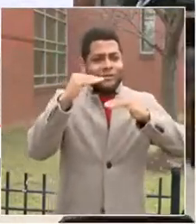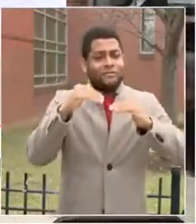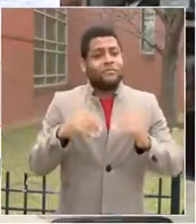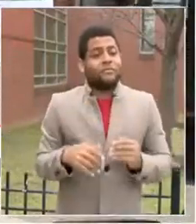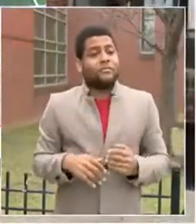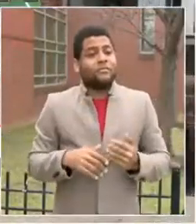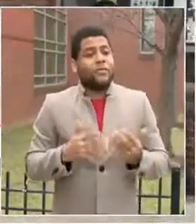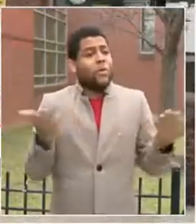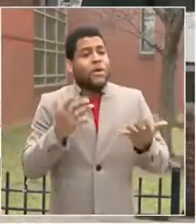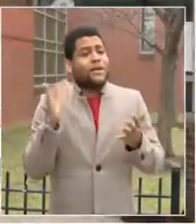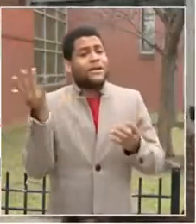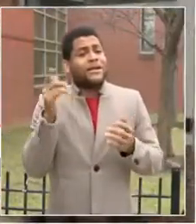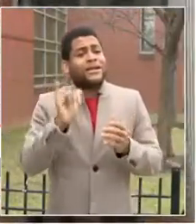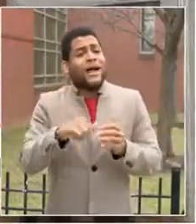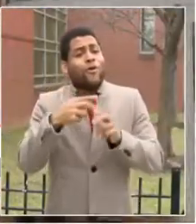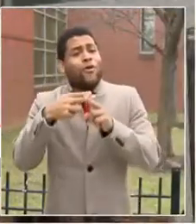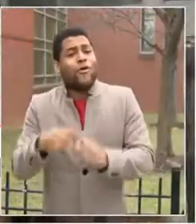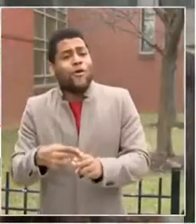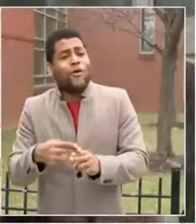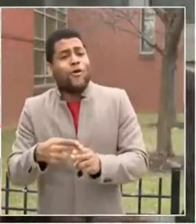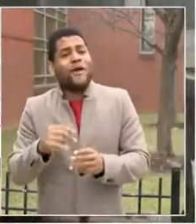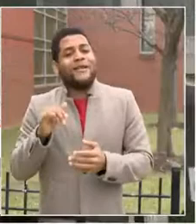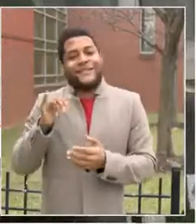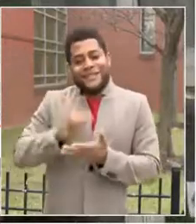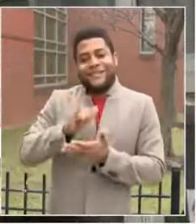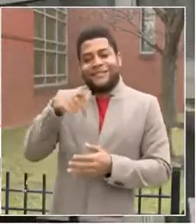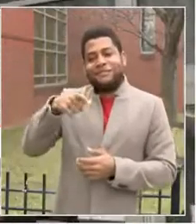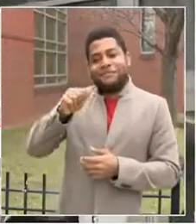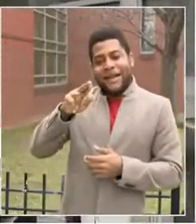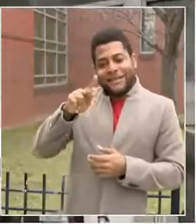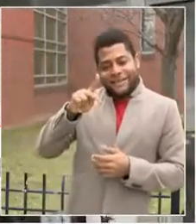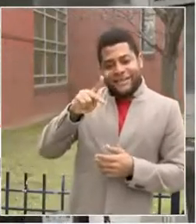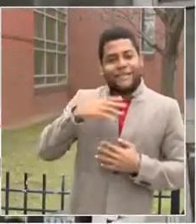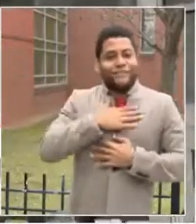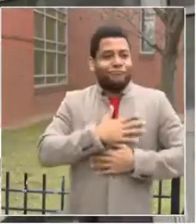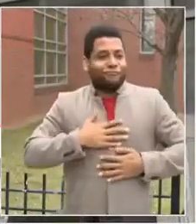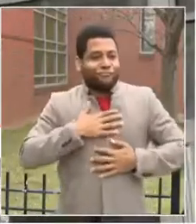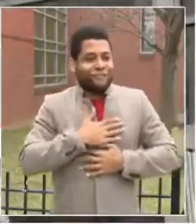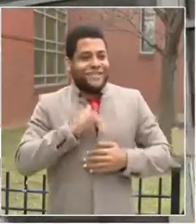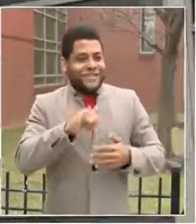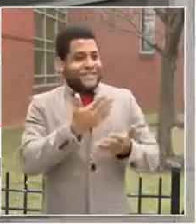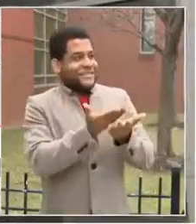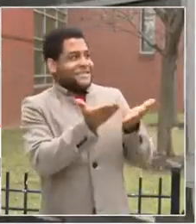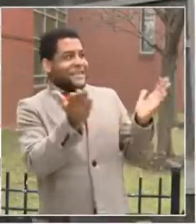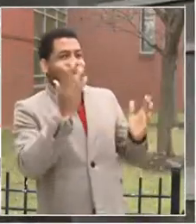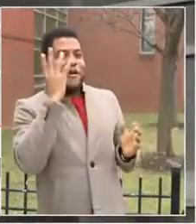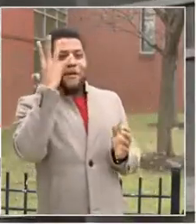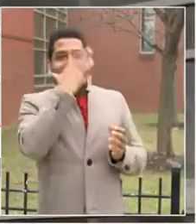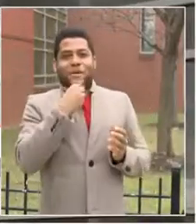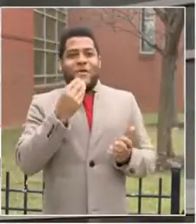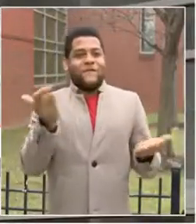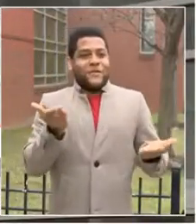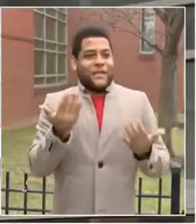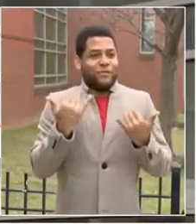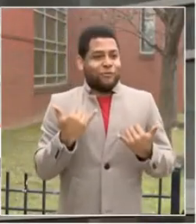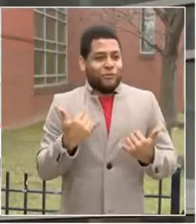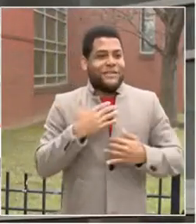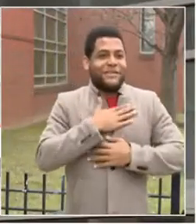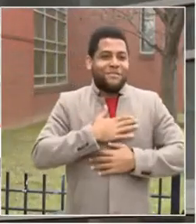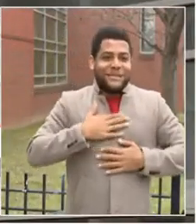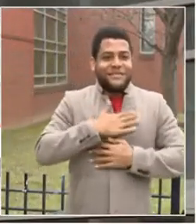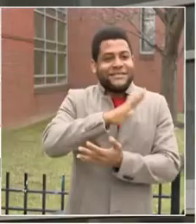recreation system, and we're at the beautiful Kennedy Recreation System. And as big as this budget is for a lot of